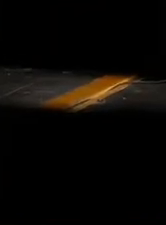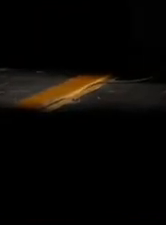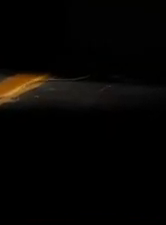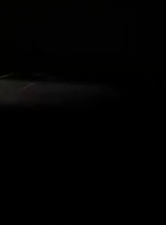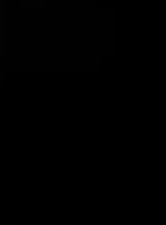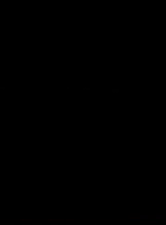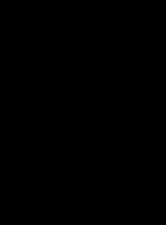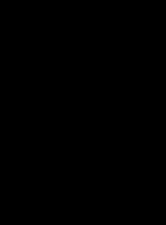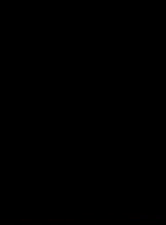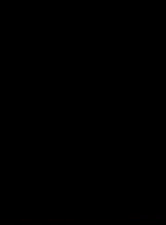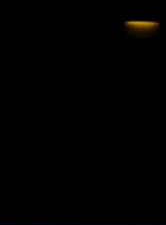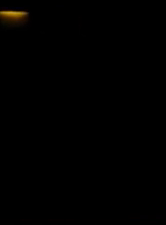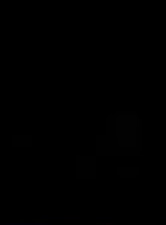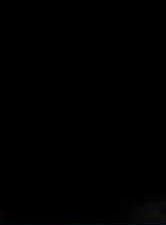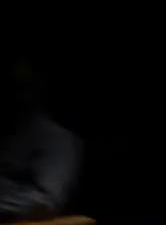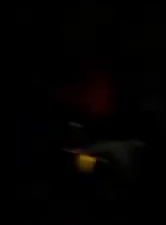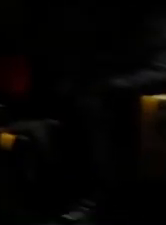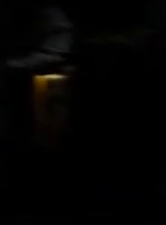I remember